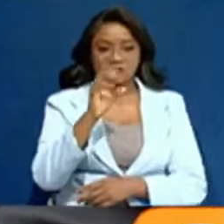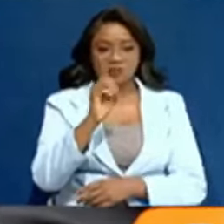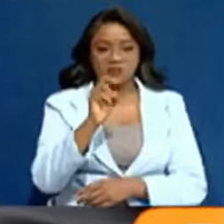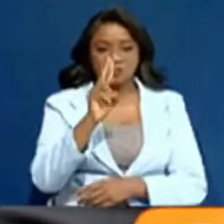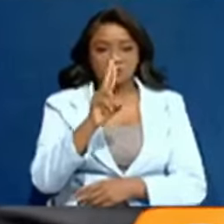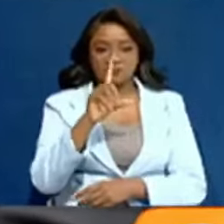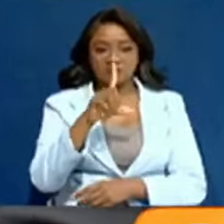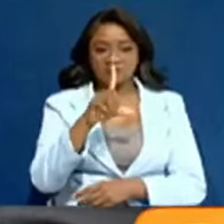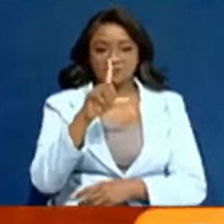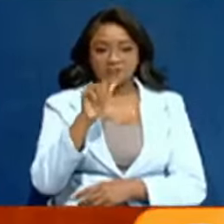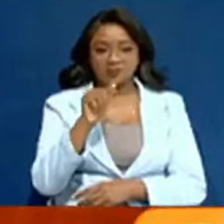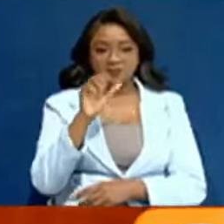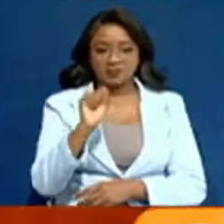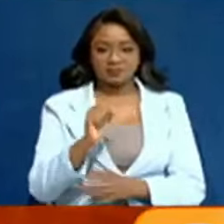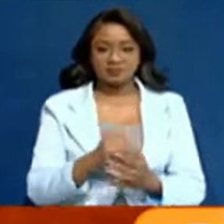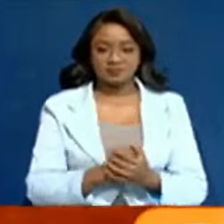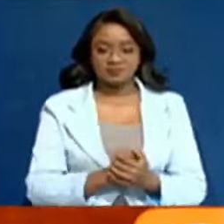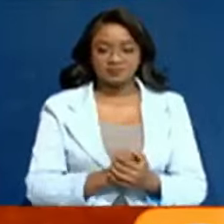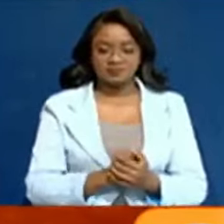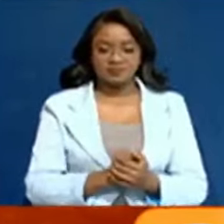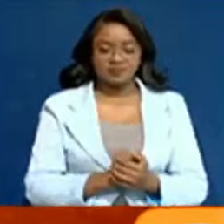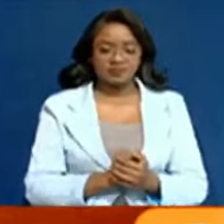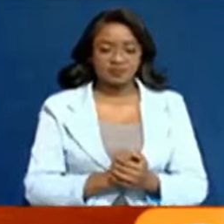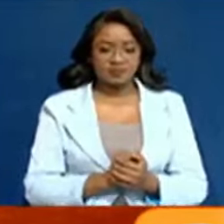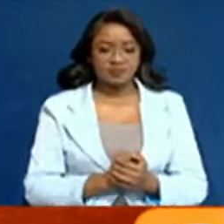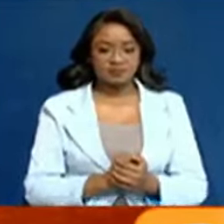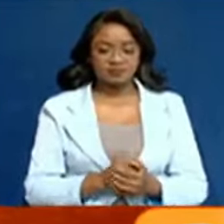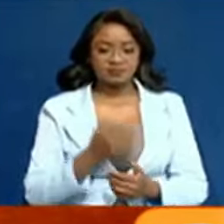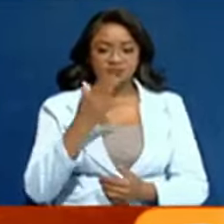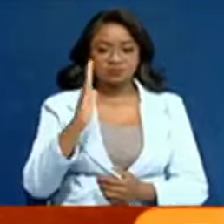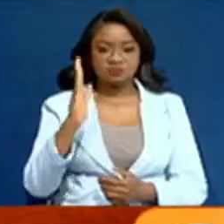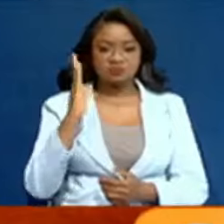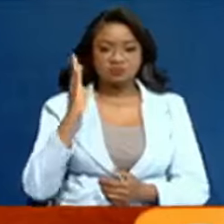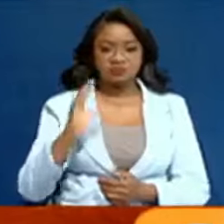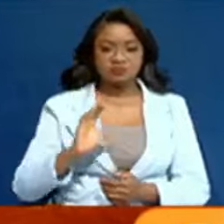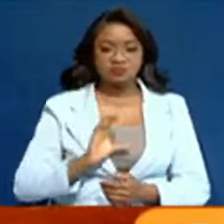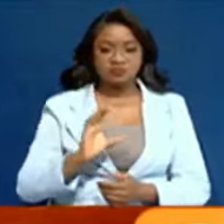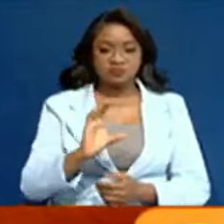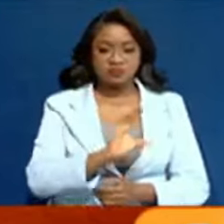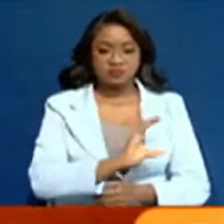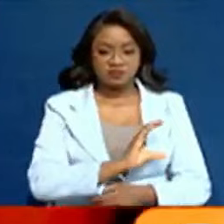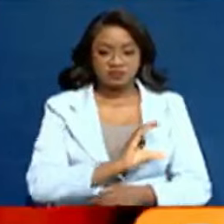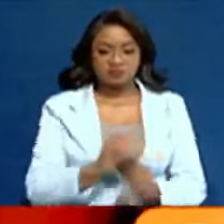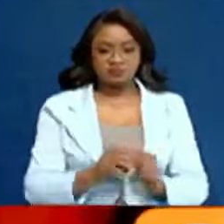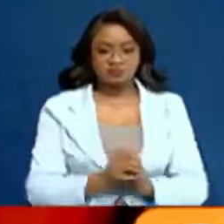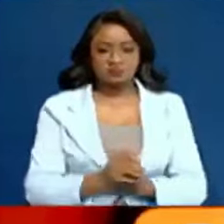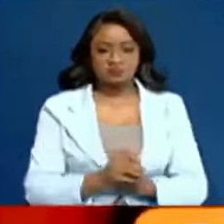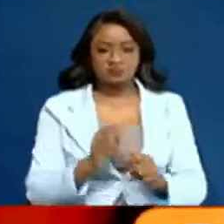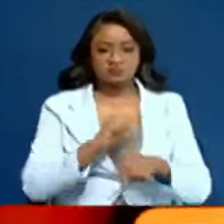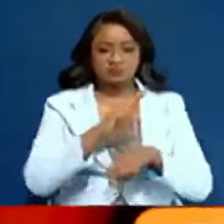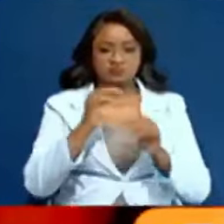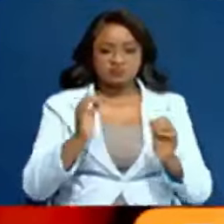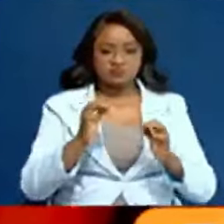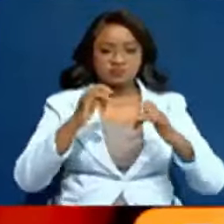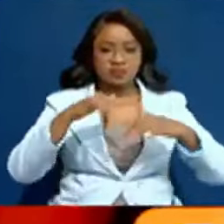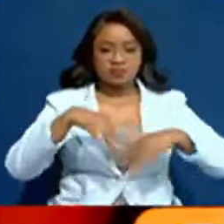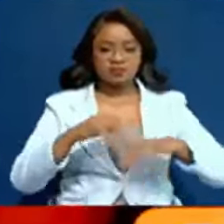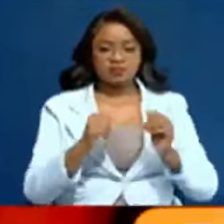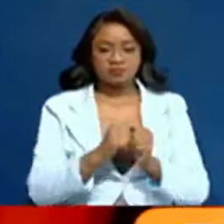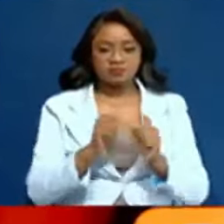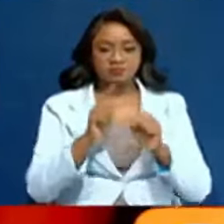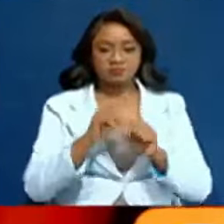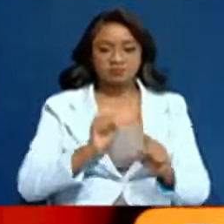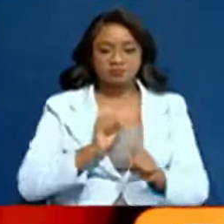in a tight spot before the Joint Security Committees of the National Assembly and the Senate legislators questioning